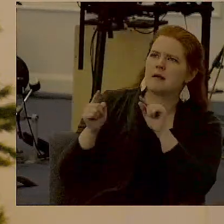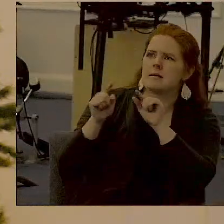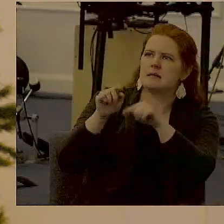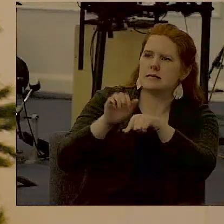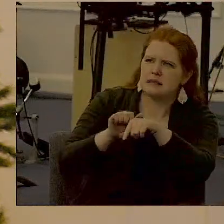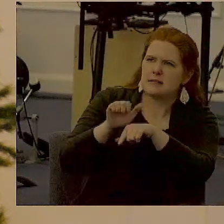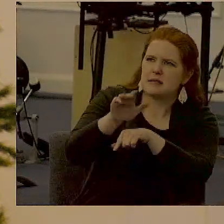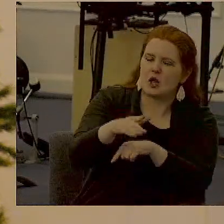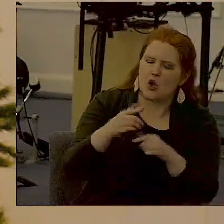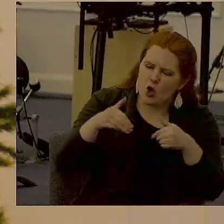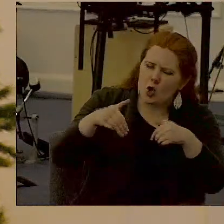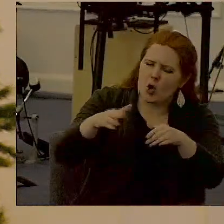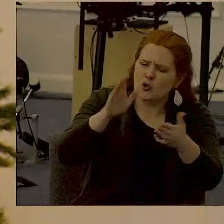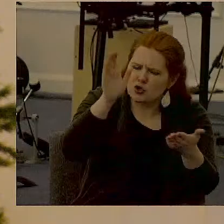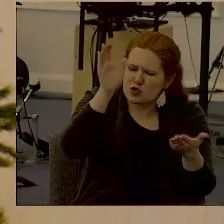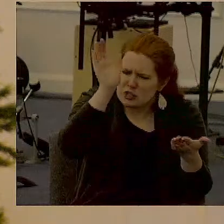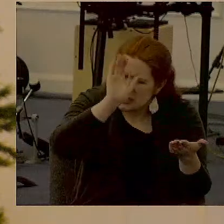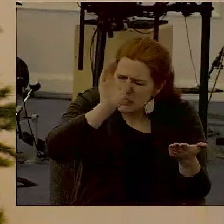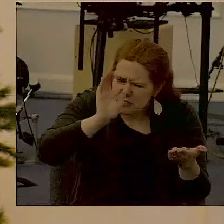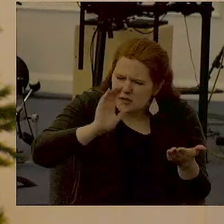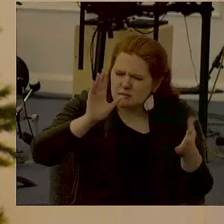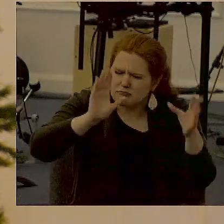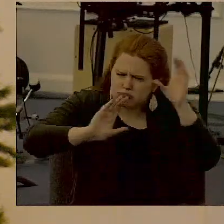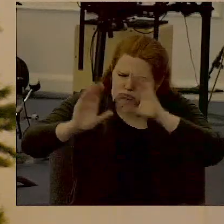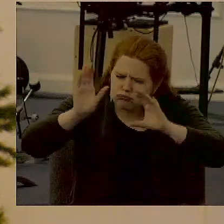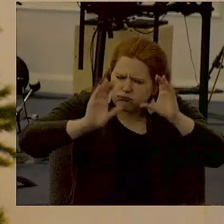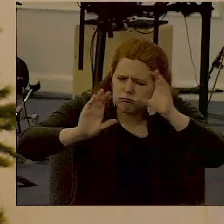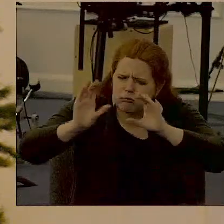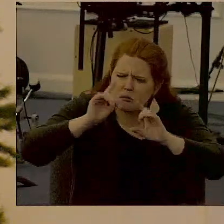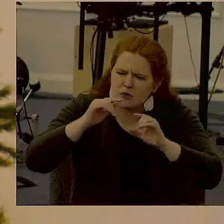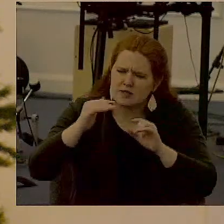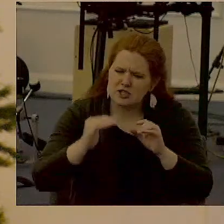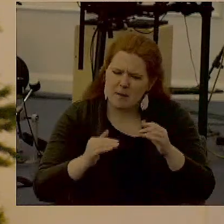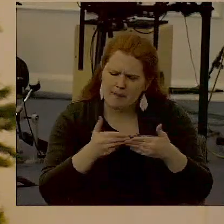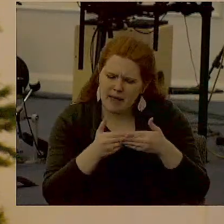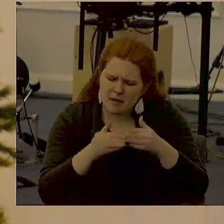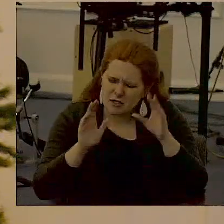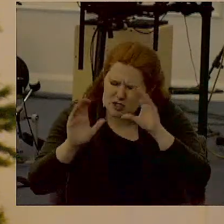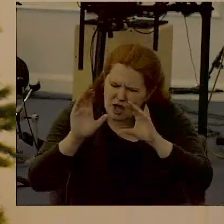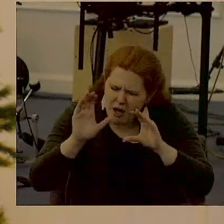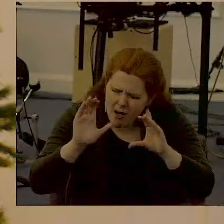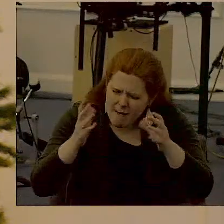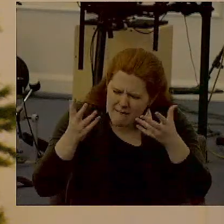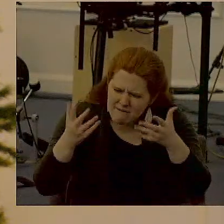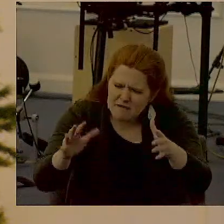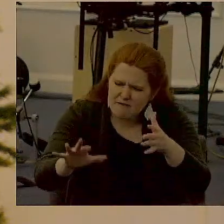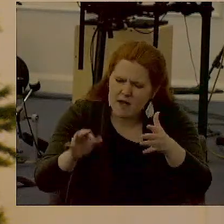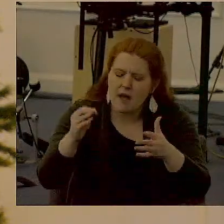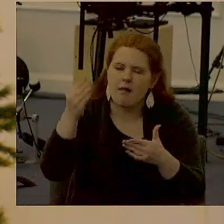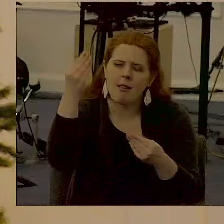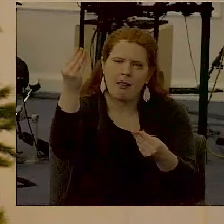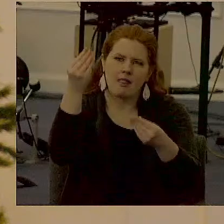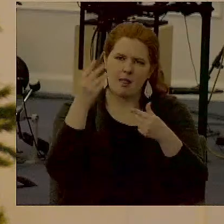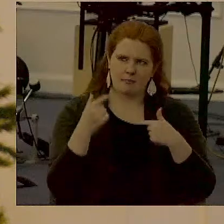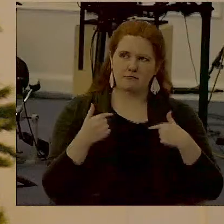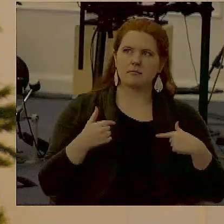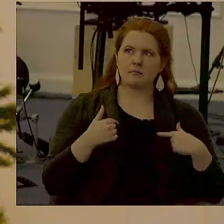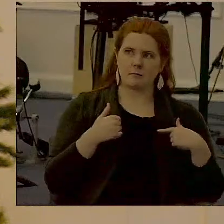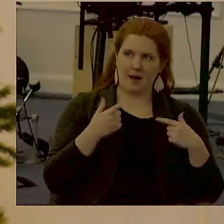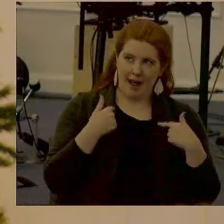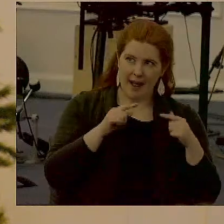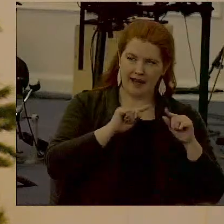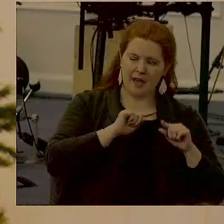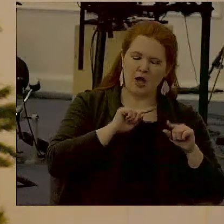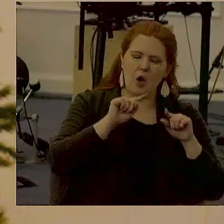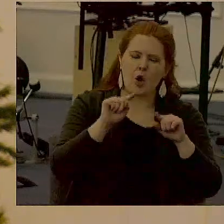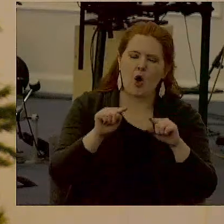saying, "Go and search diligently for the child, and when you have found him, bring me word that I too may come